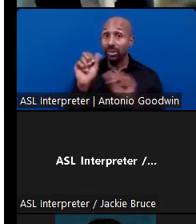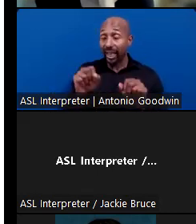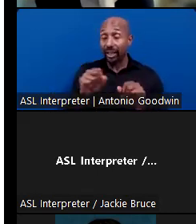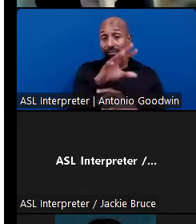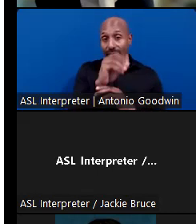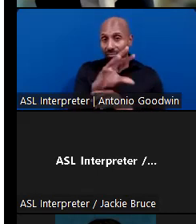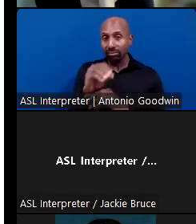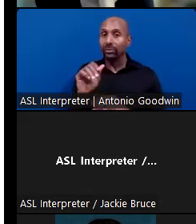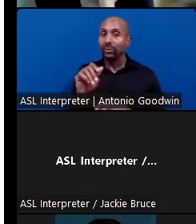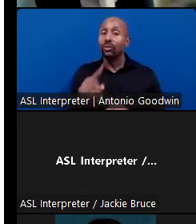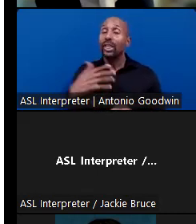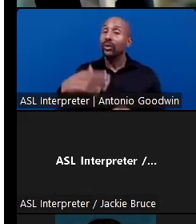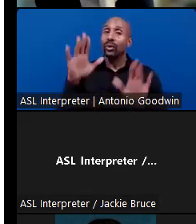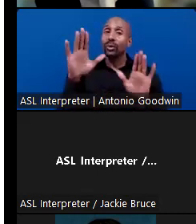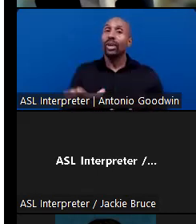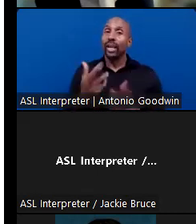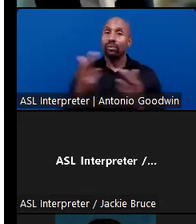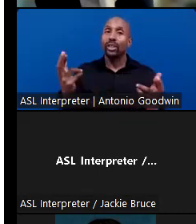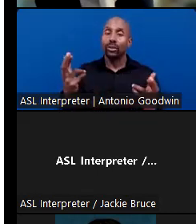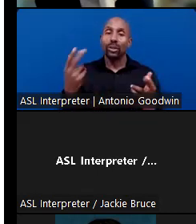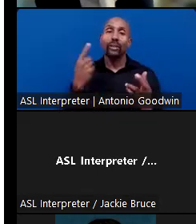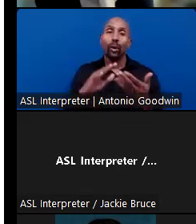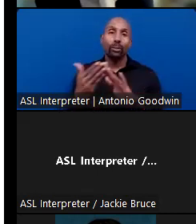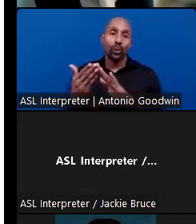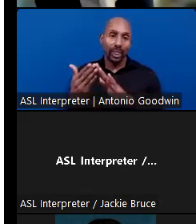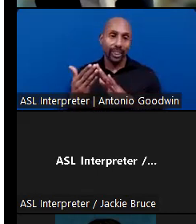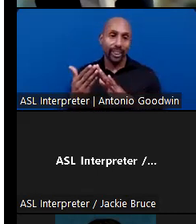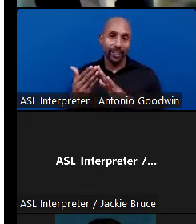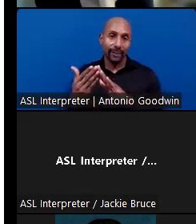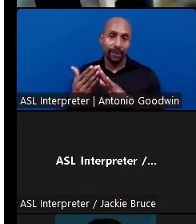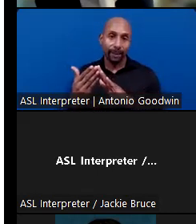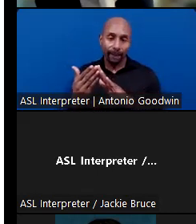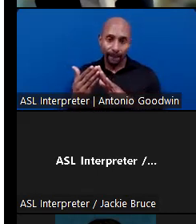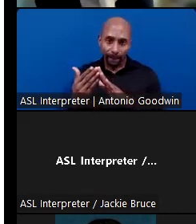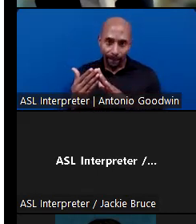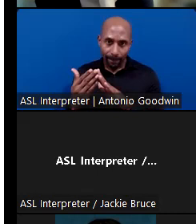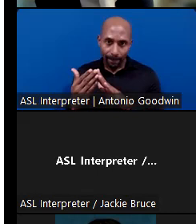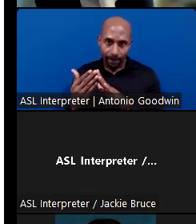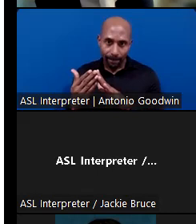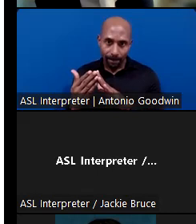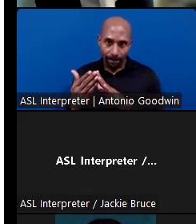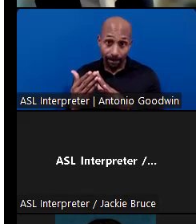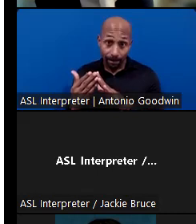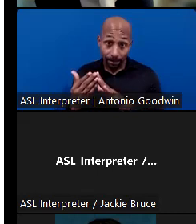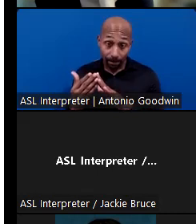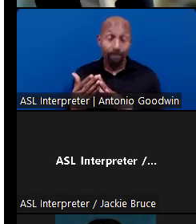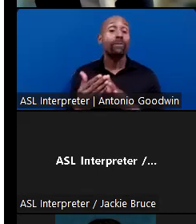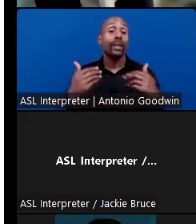This is a great resource for communities because it has COVID materials in all of these different